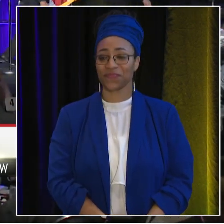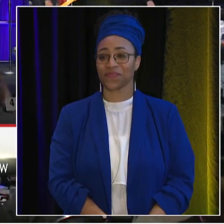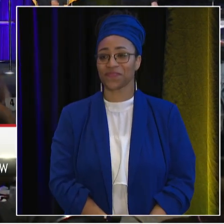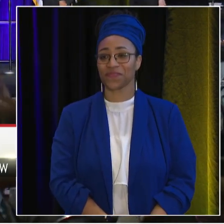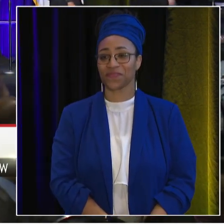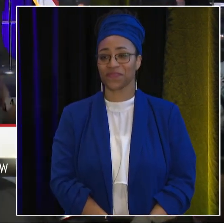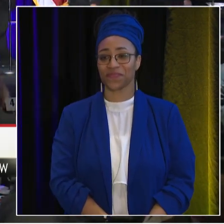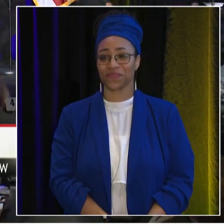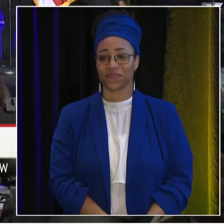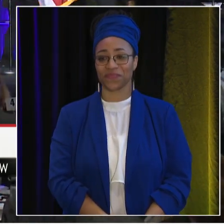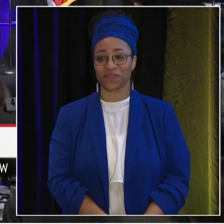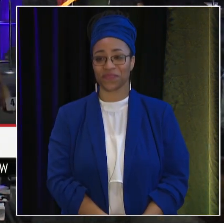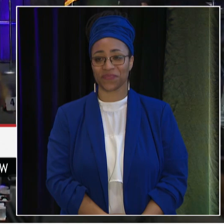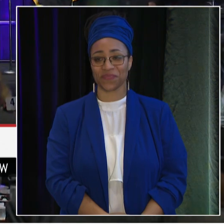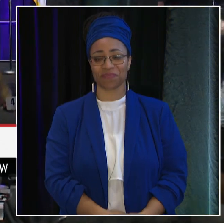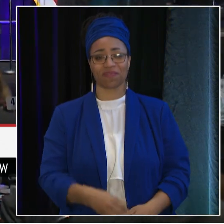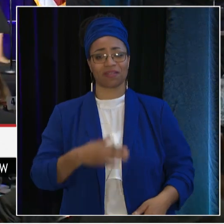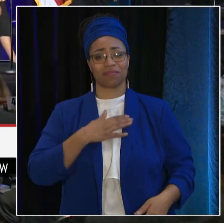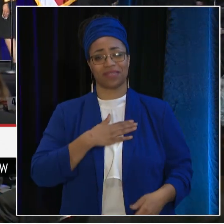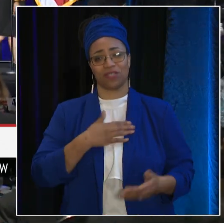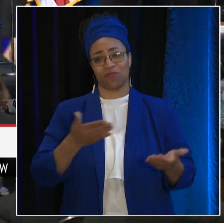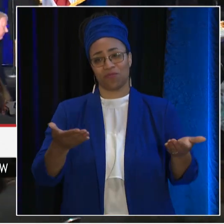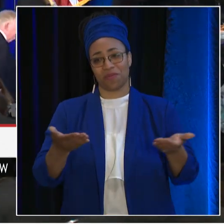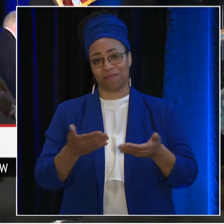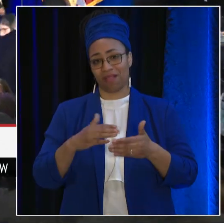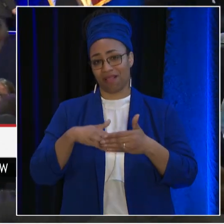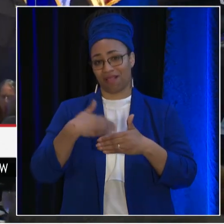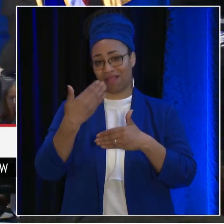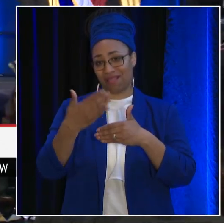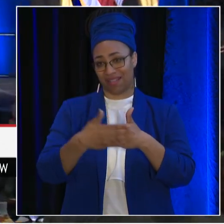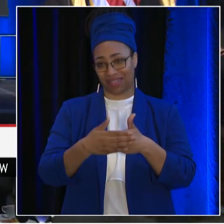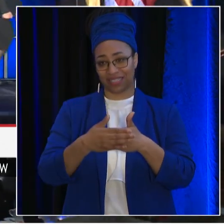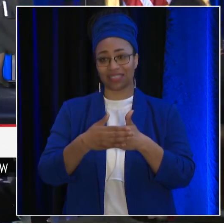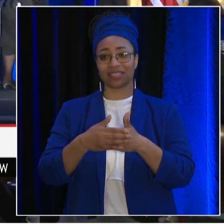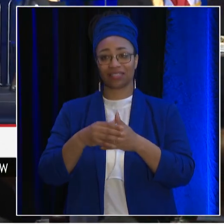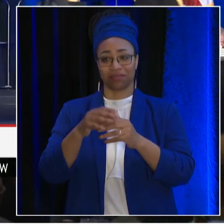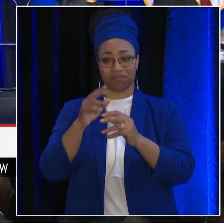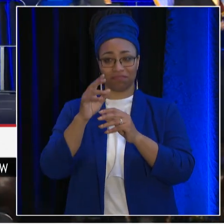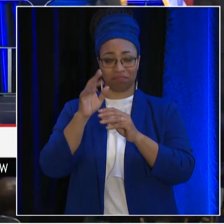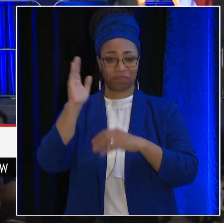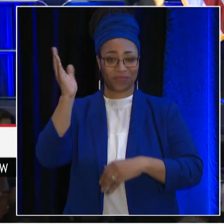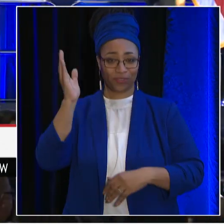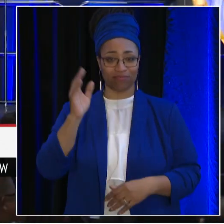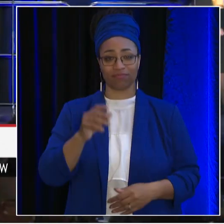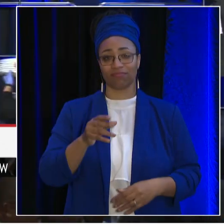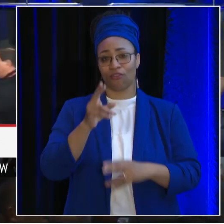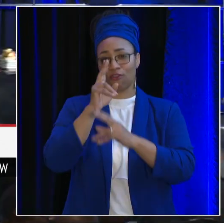Please welcome our keynote speaker, the Honorable Maxwell Frost.